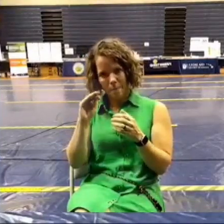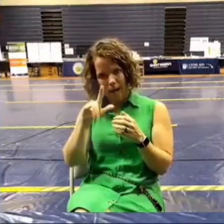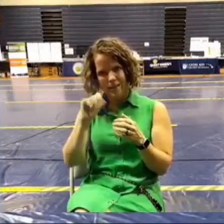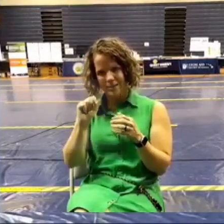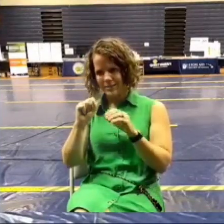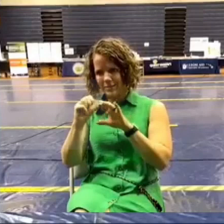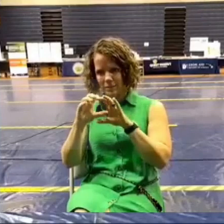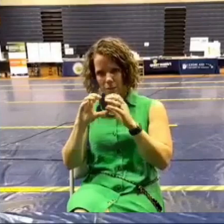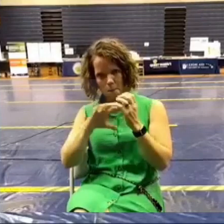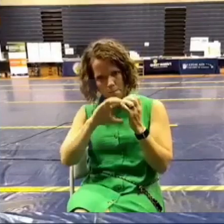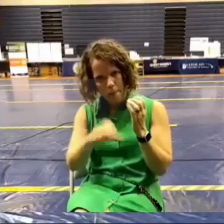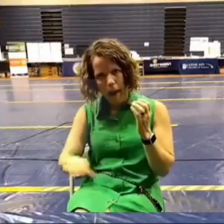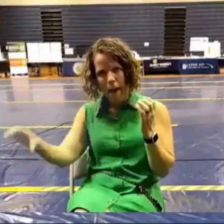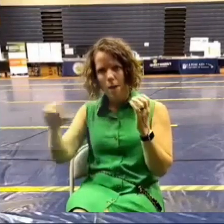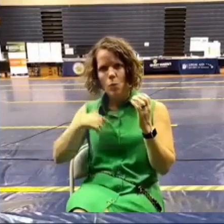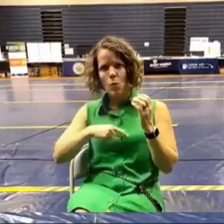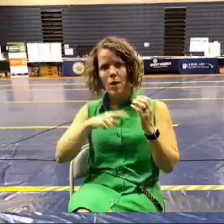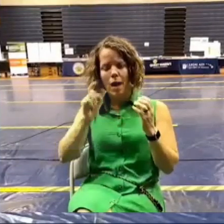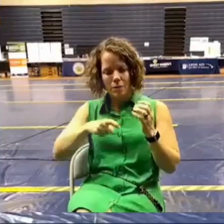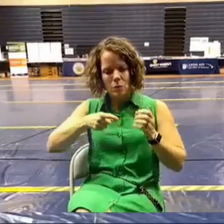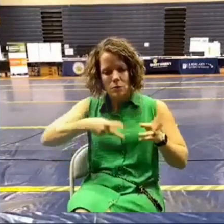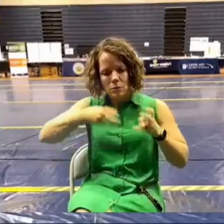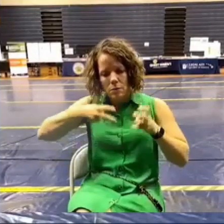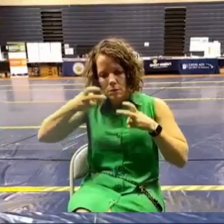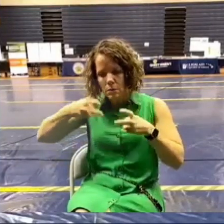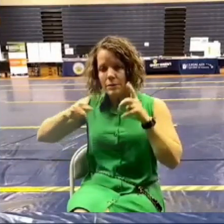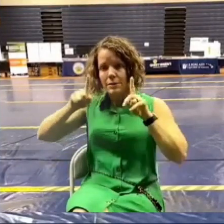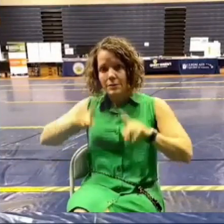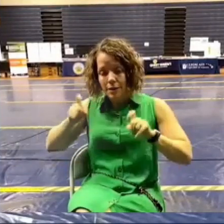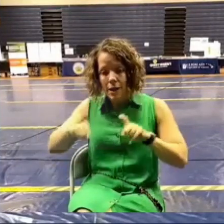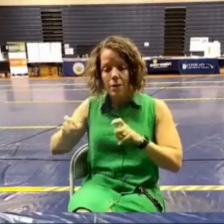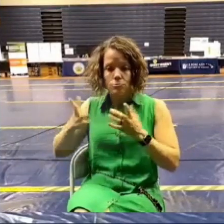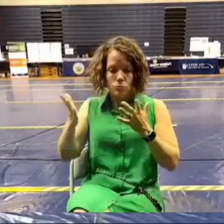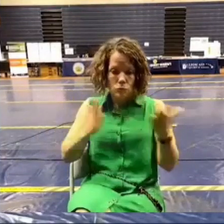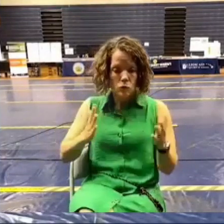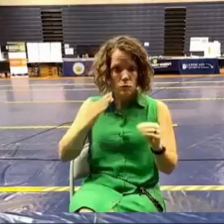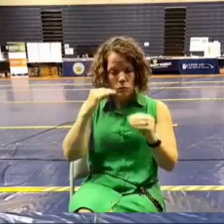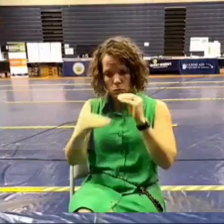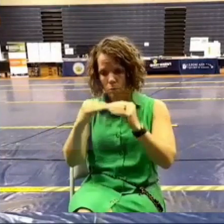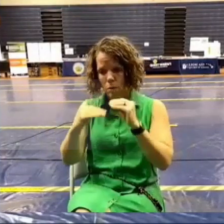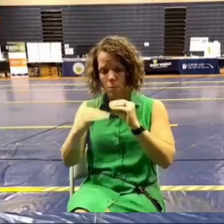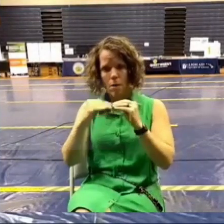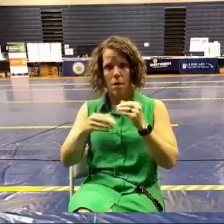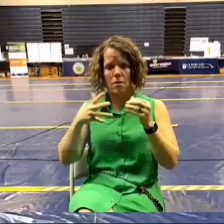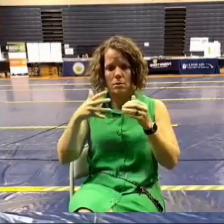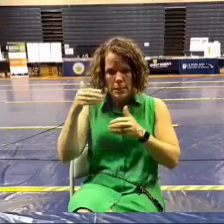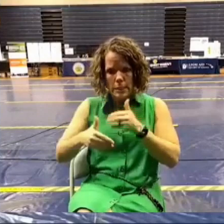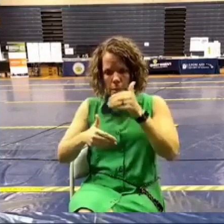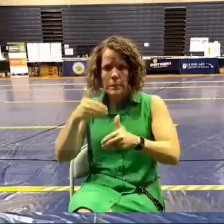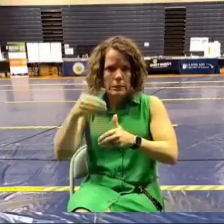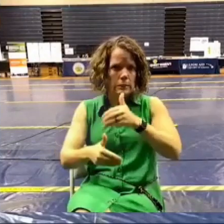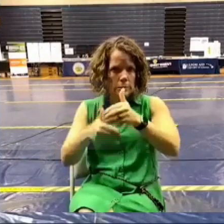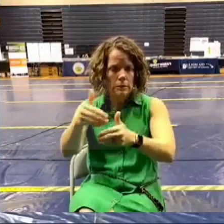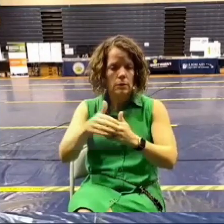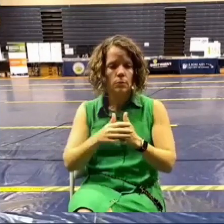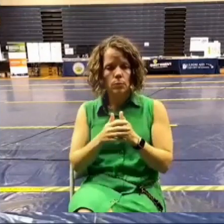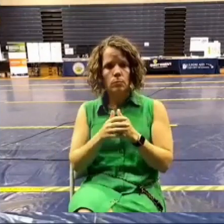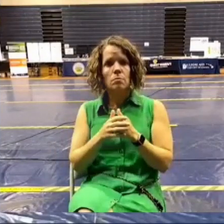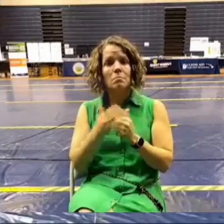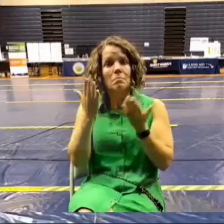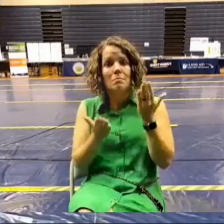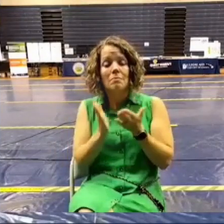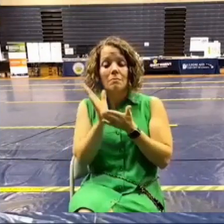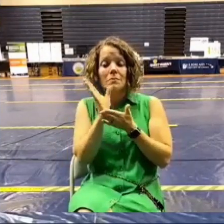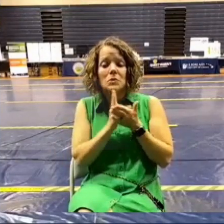test, sample, and cut service laterals possibly if it is contaminated. We might be able to